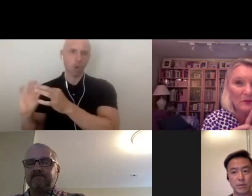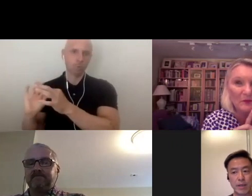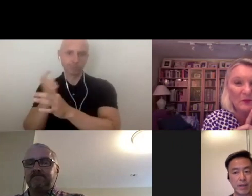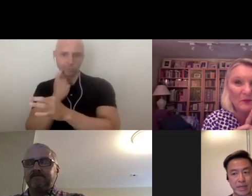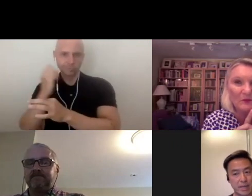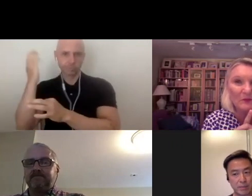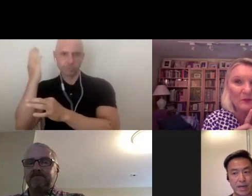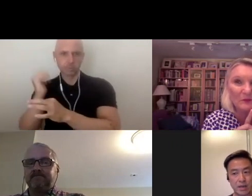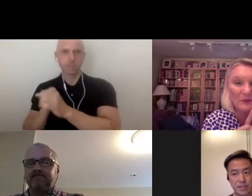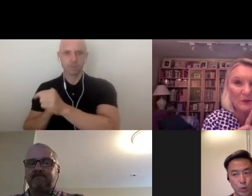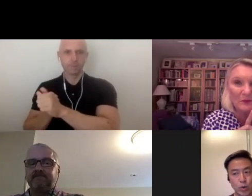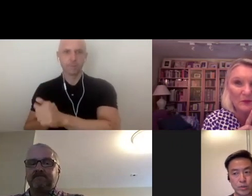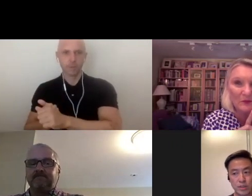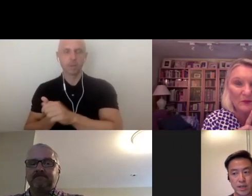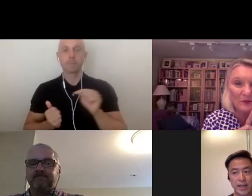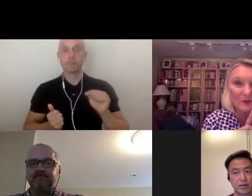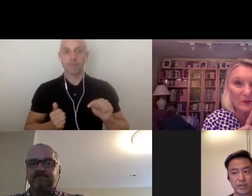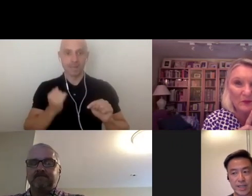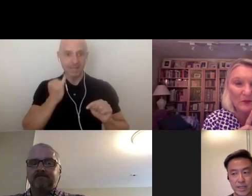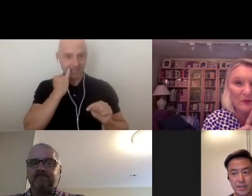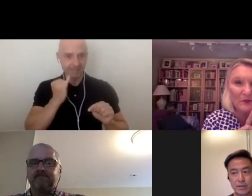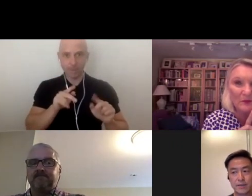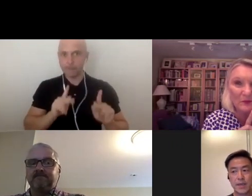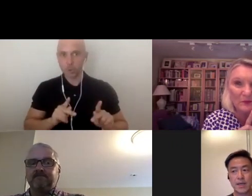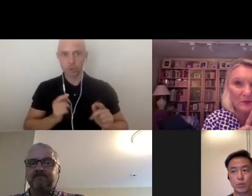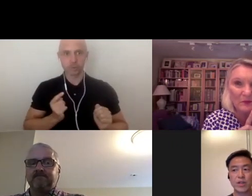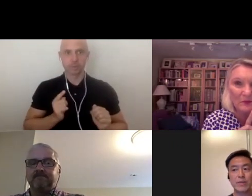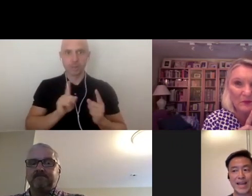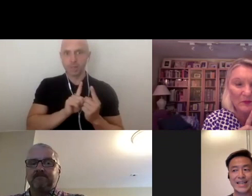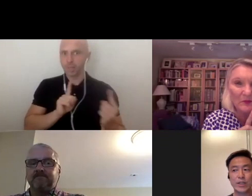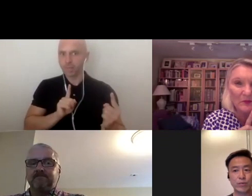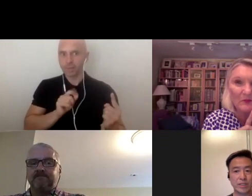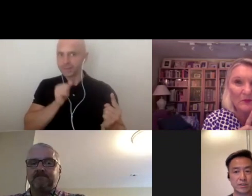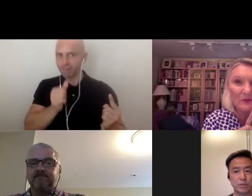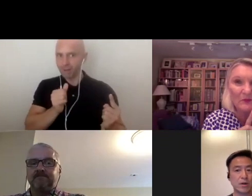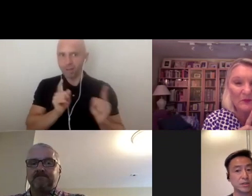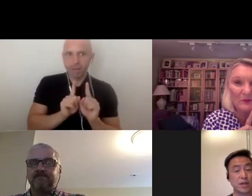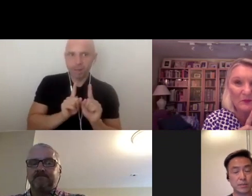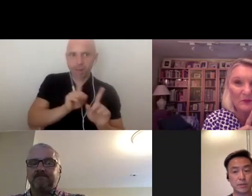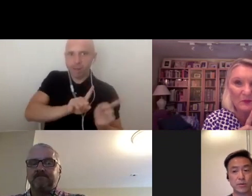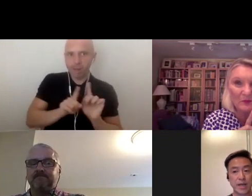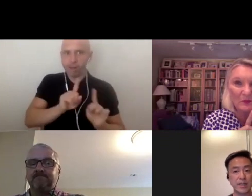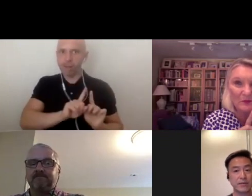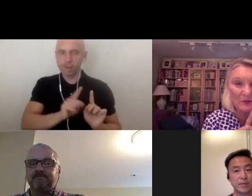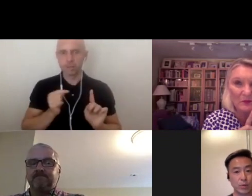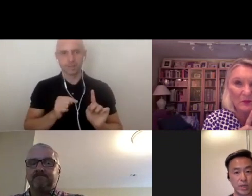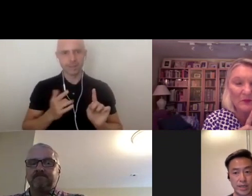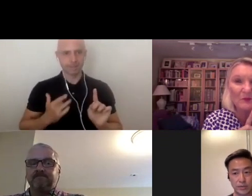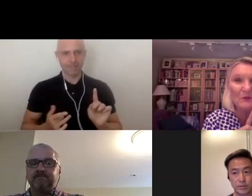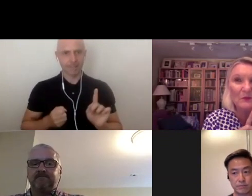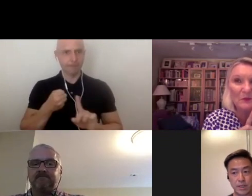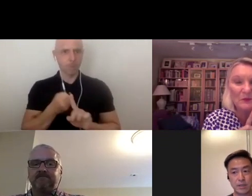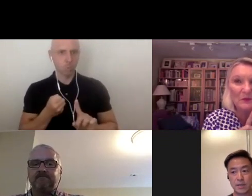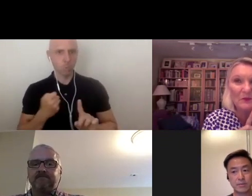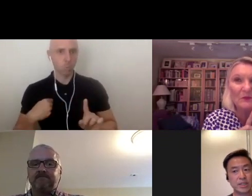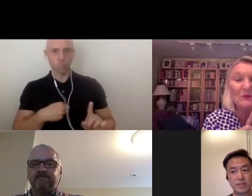to follow pandemic bylaws and orders and are ticketed, would there be any legal risk to our ensemble or any of the